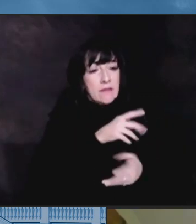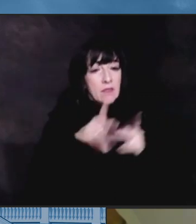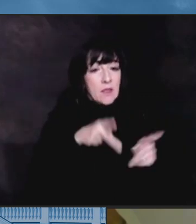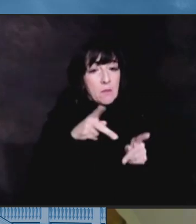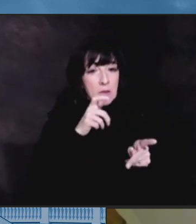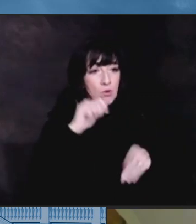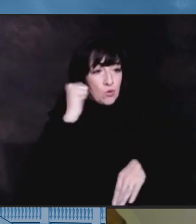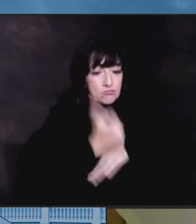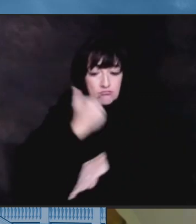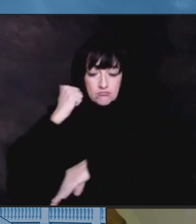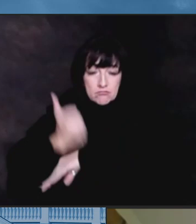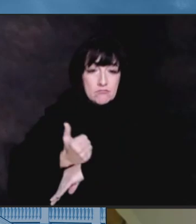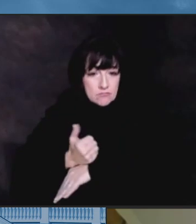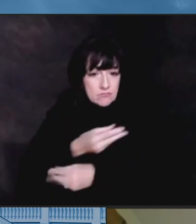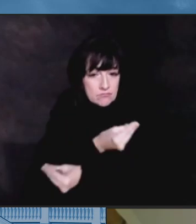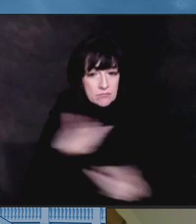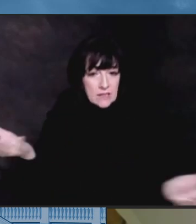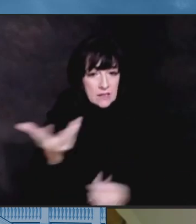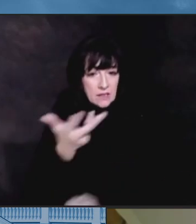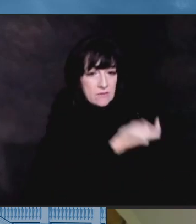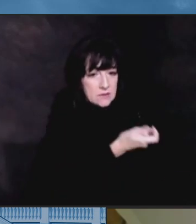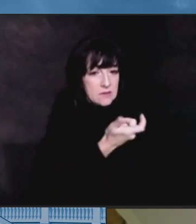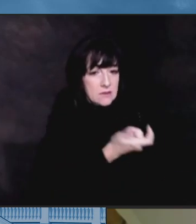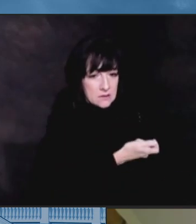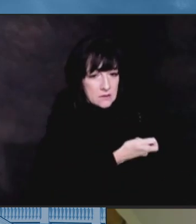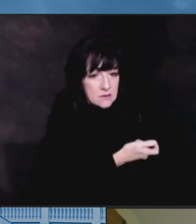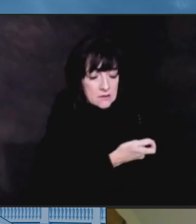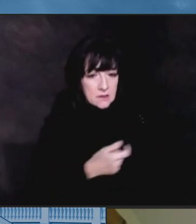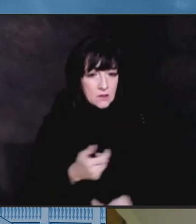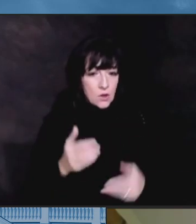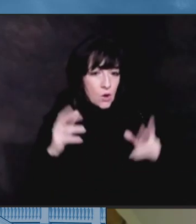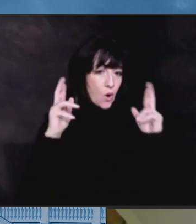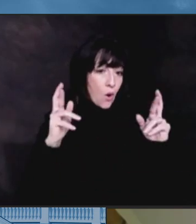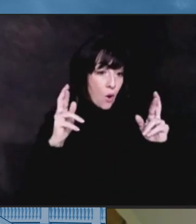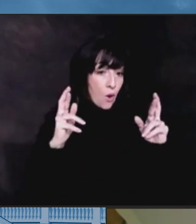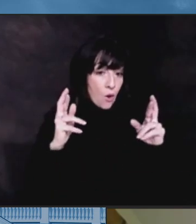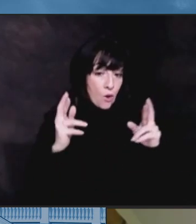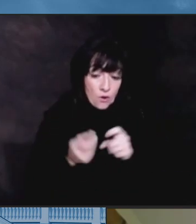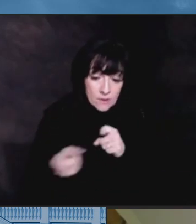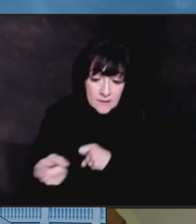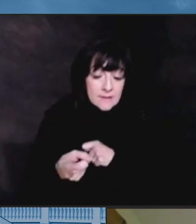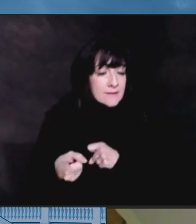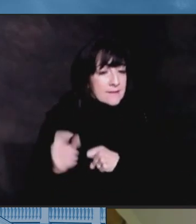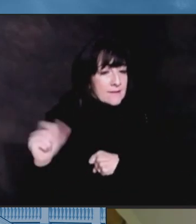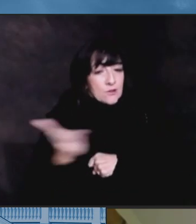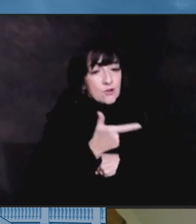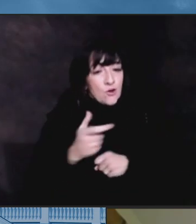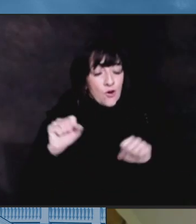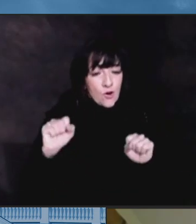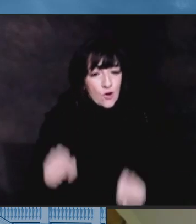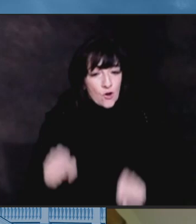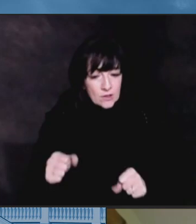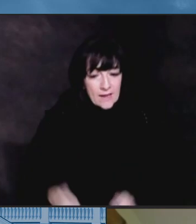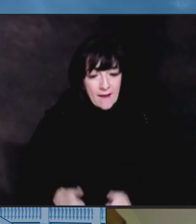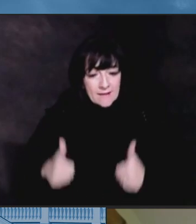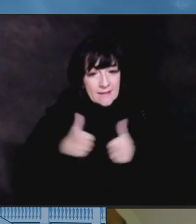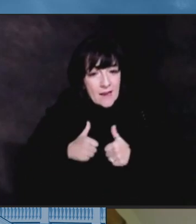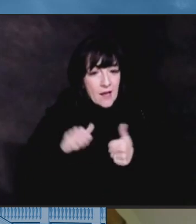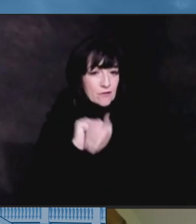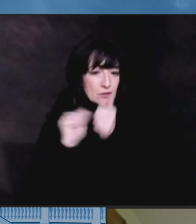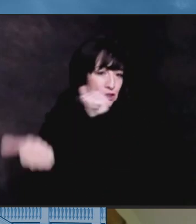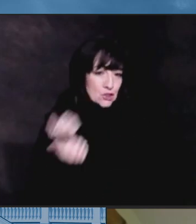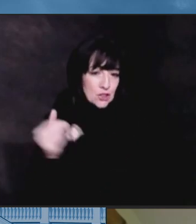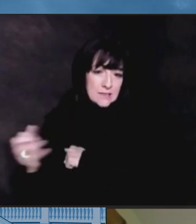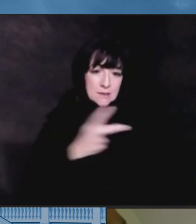effective, and they're going to get us back to life as we know it before COVID-19. It's still months away, and so we really